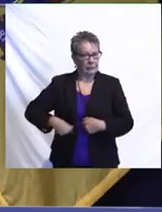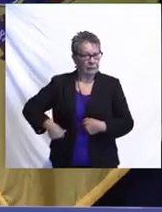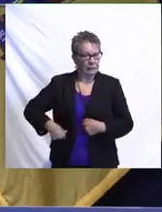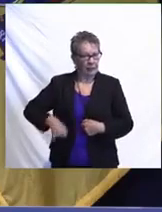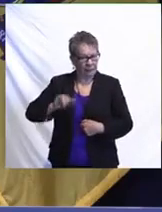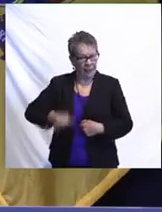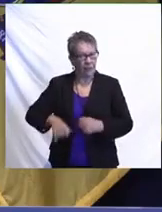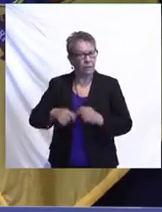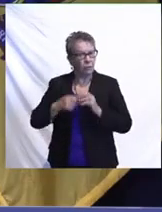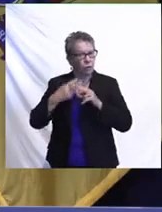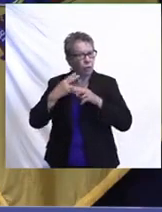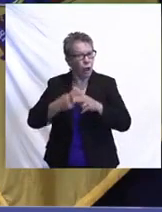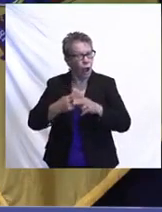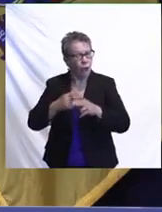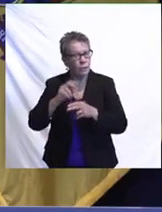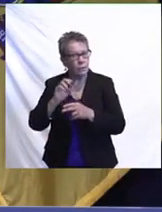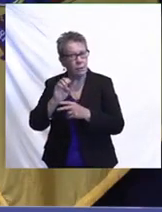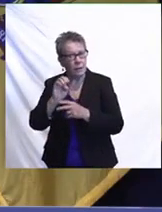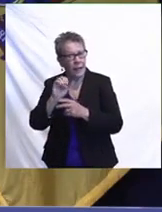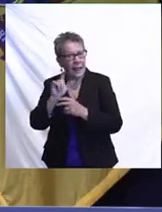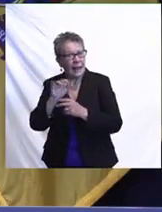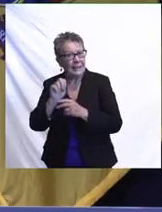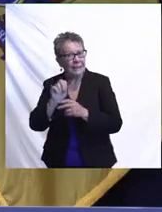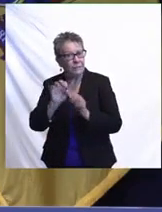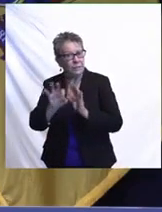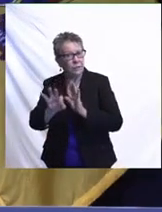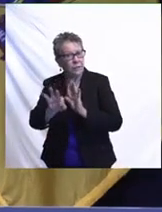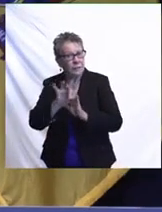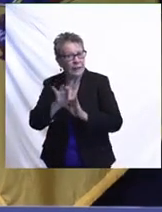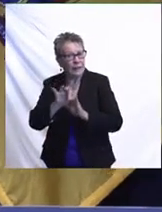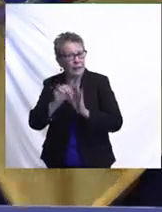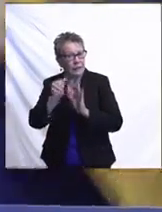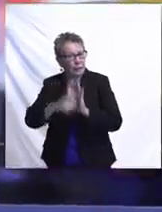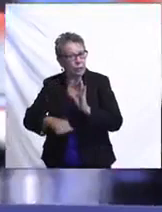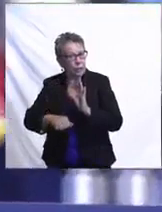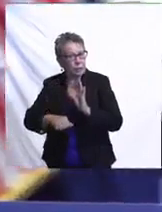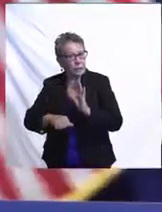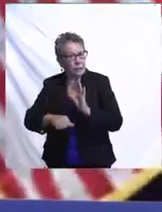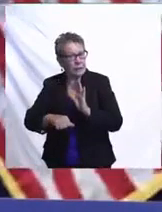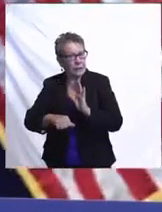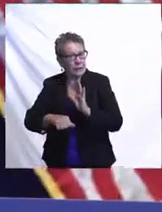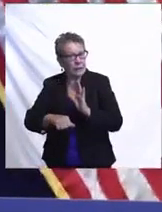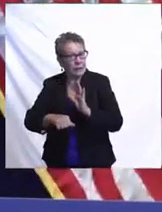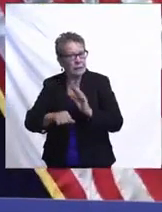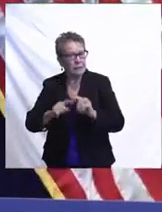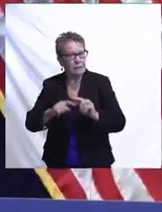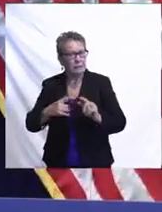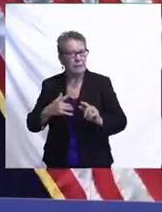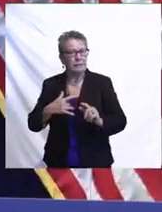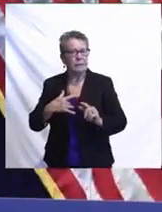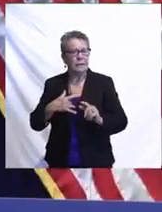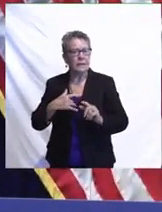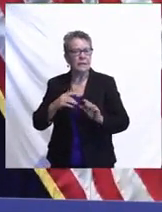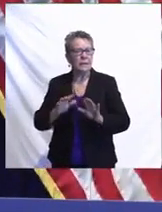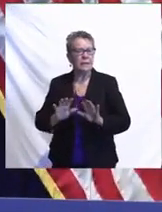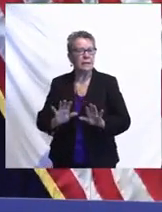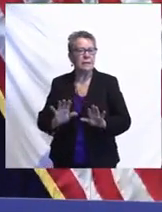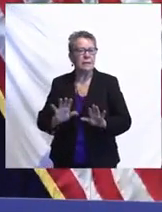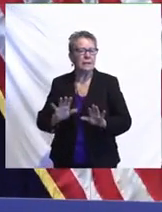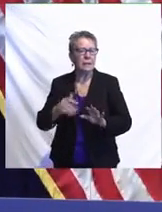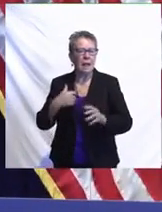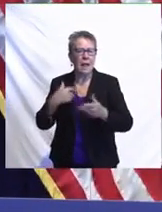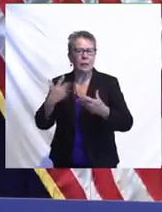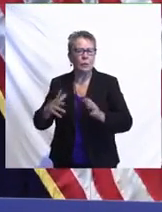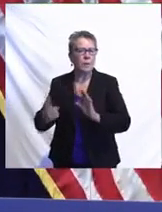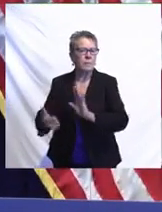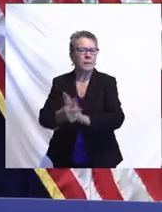not remotely there, unless you disagree, Judy, please. No, we'll have weekly calls with the collaborators, the